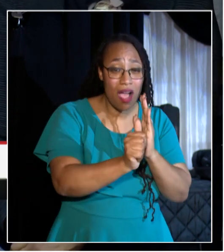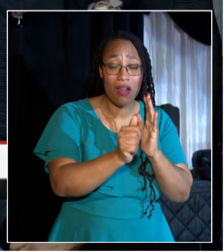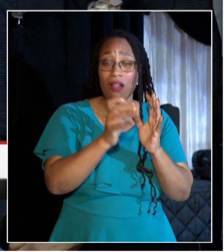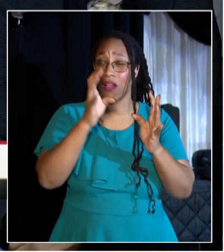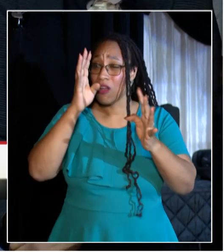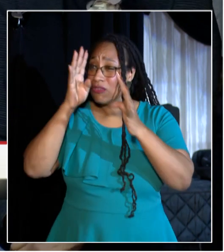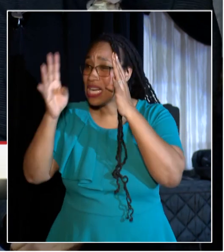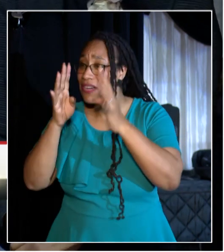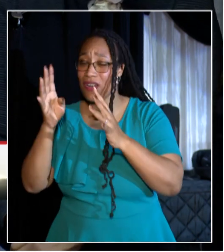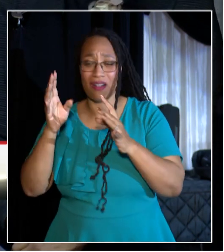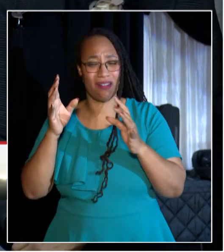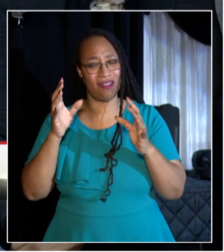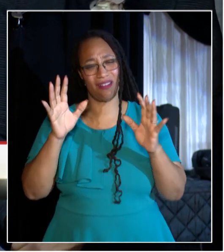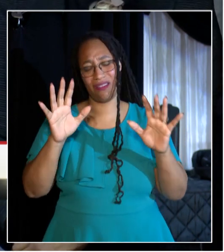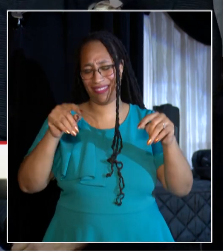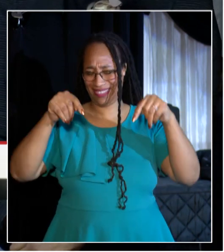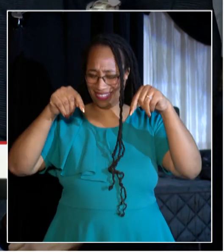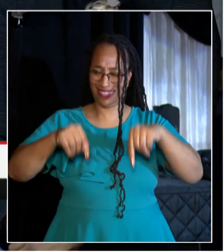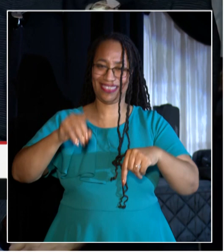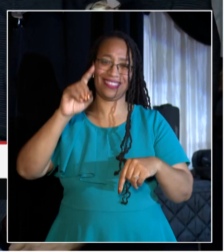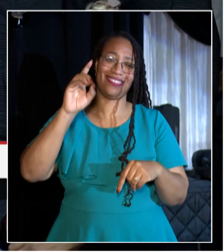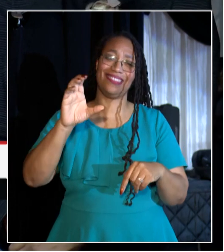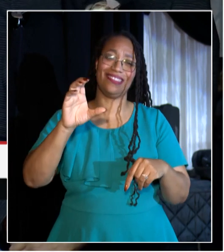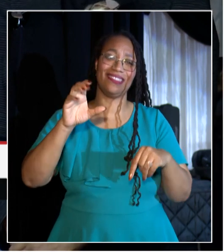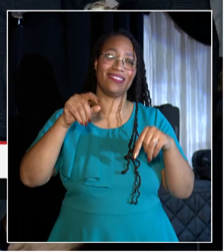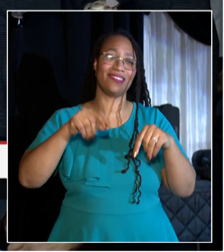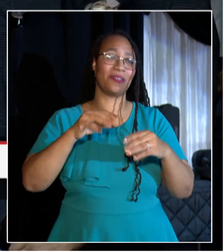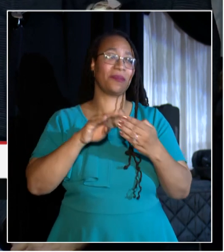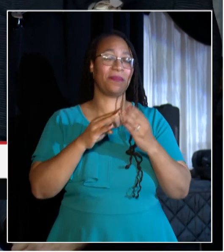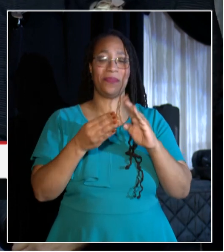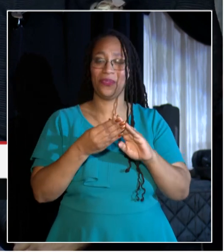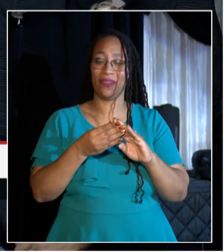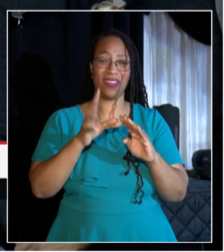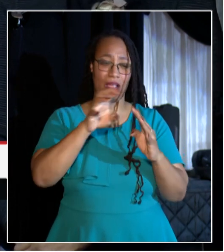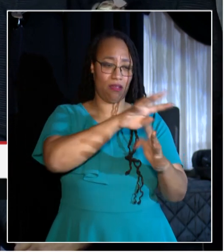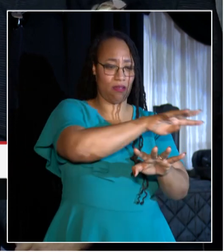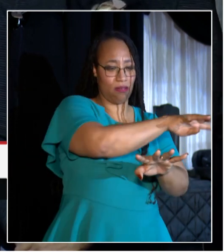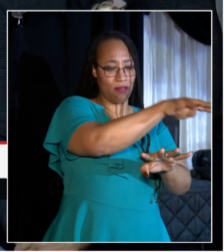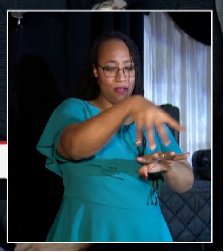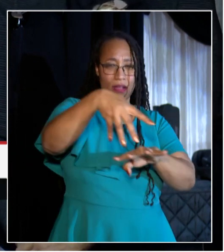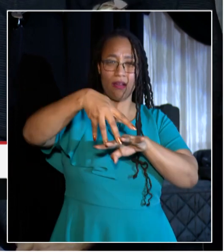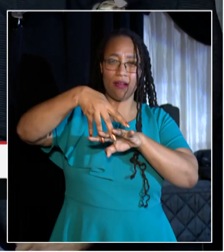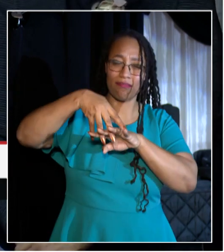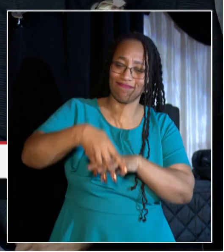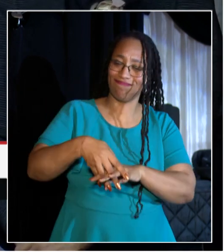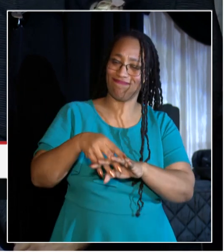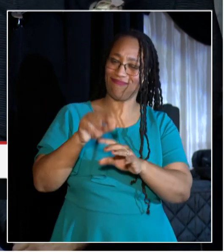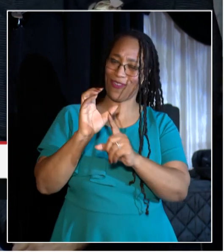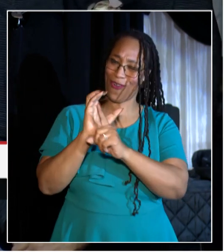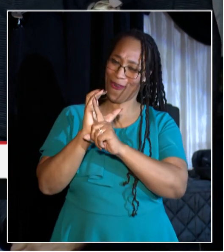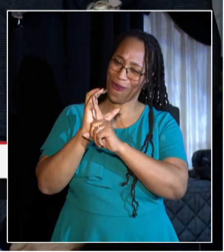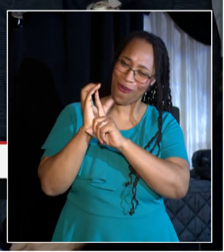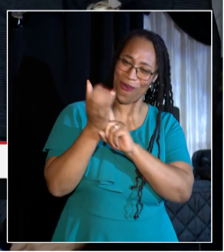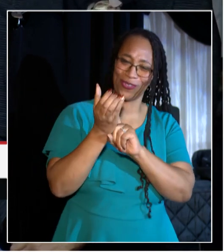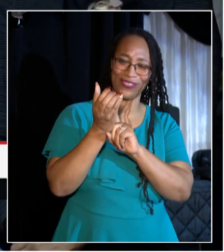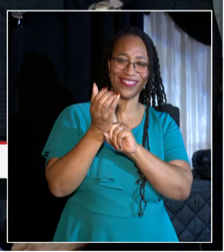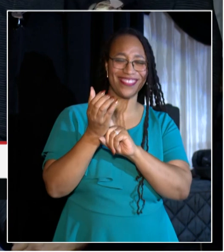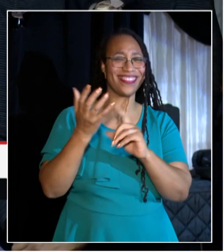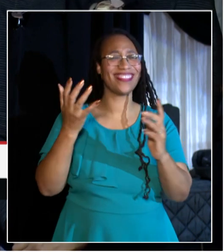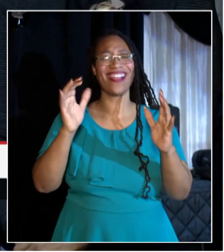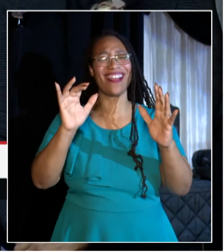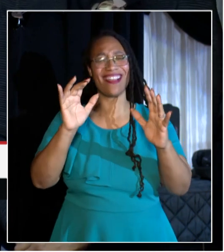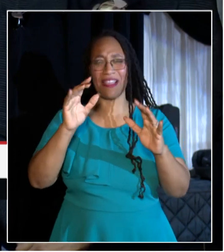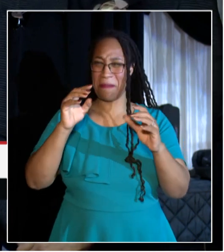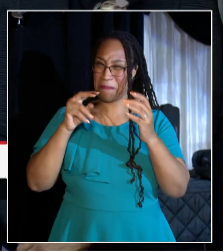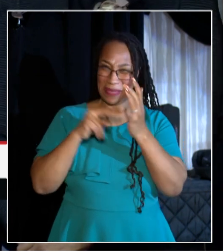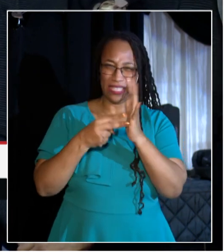culture. So we invite everyone to continue to support Black excellence in the arts, and there's a lot of artistic expression taking place in